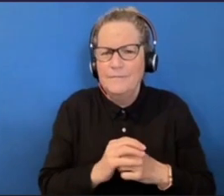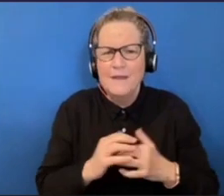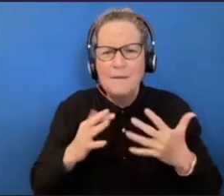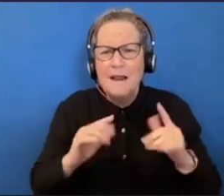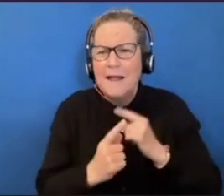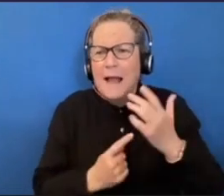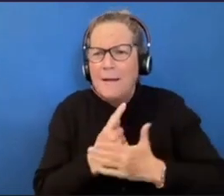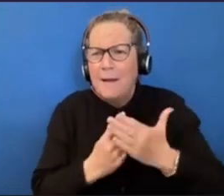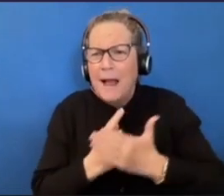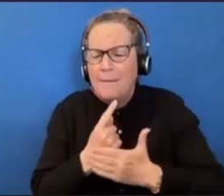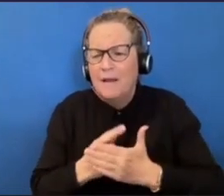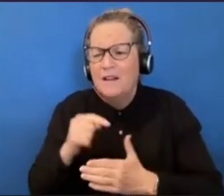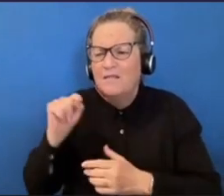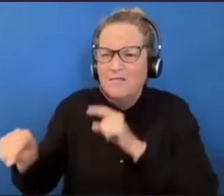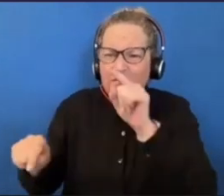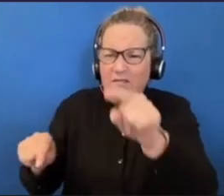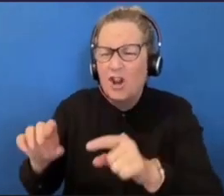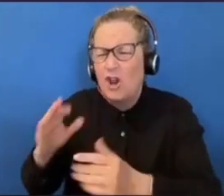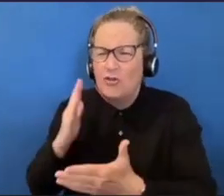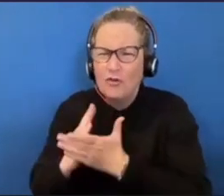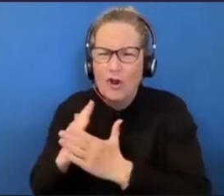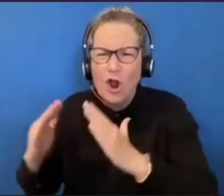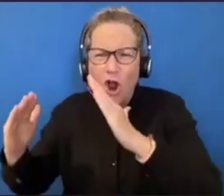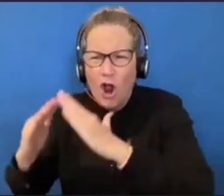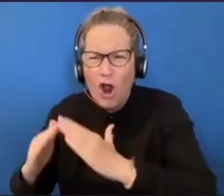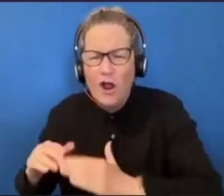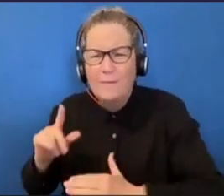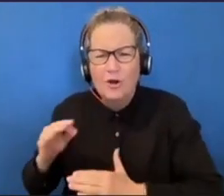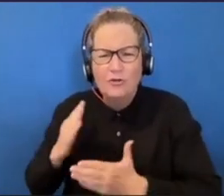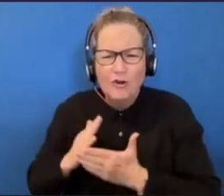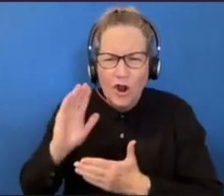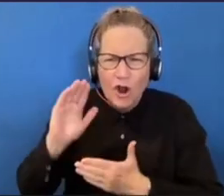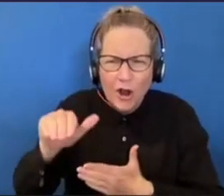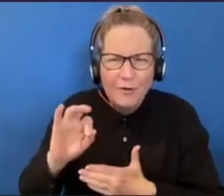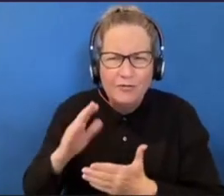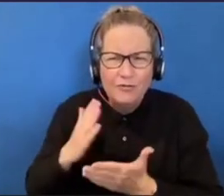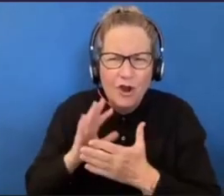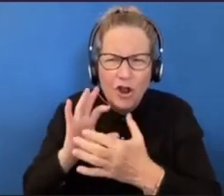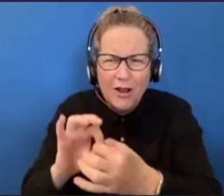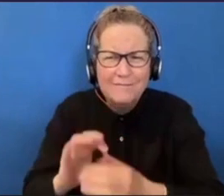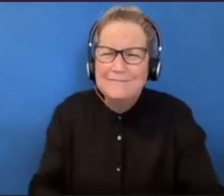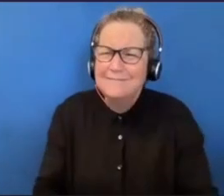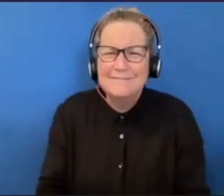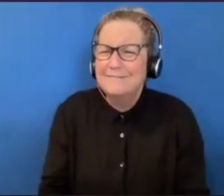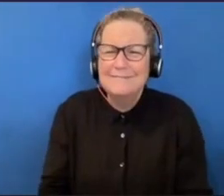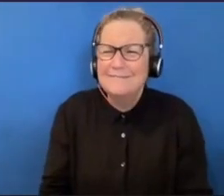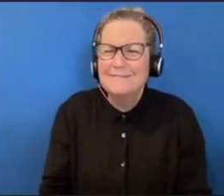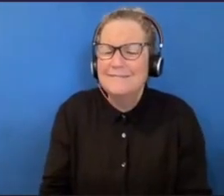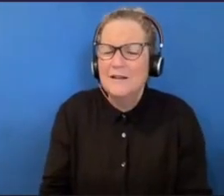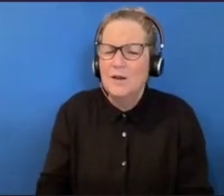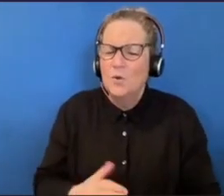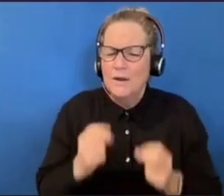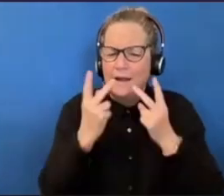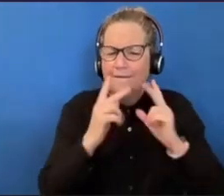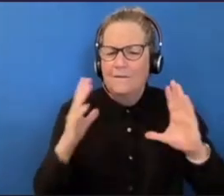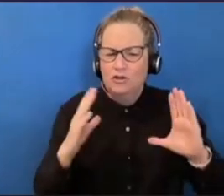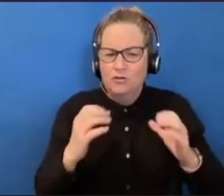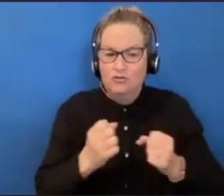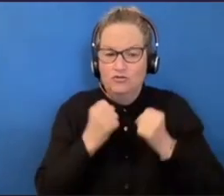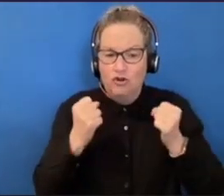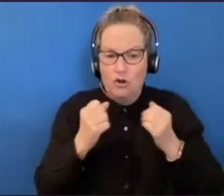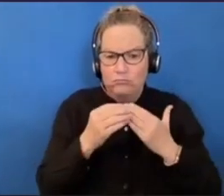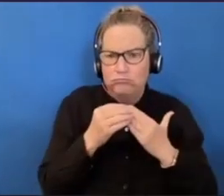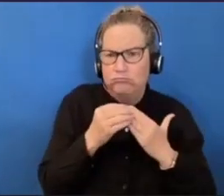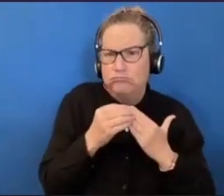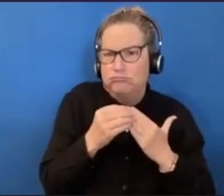not real home, and you need to know the difference. You need to have, a guidepost, a really strong